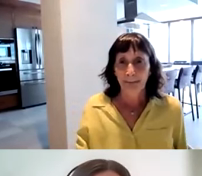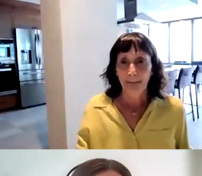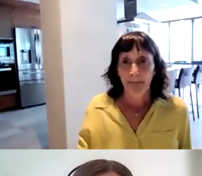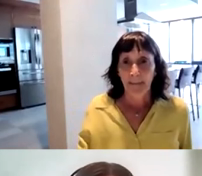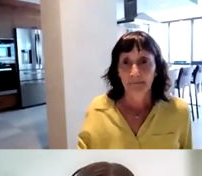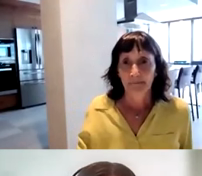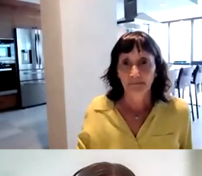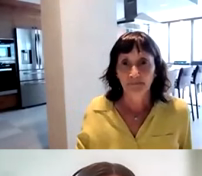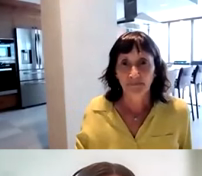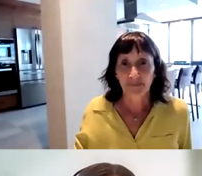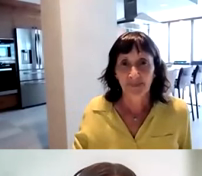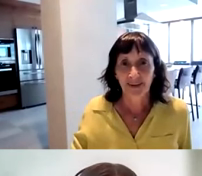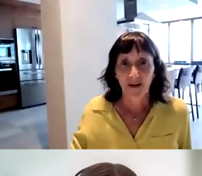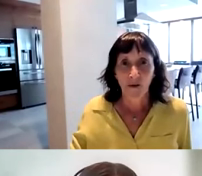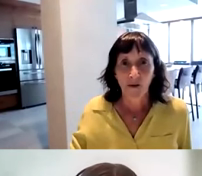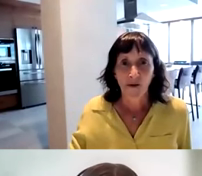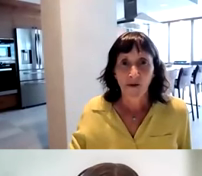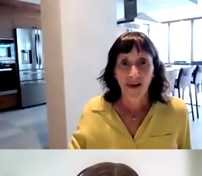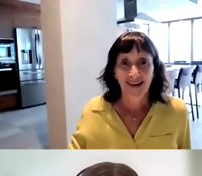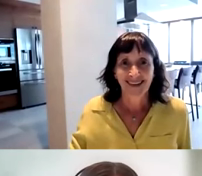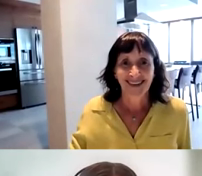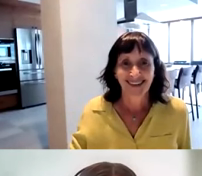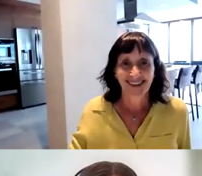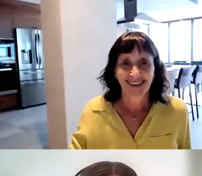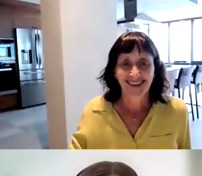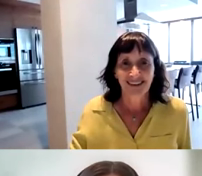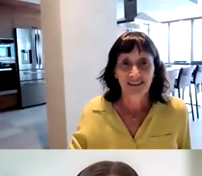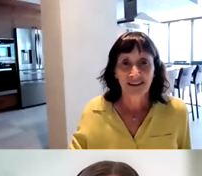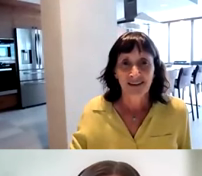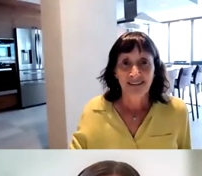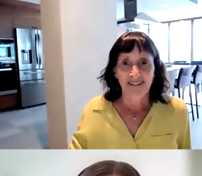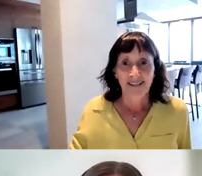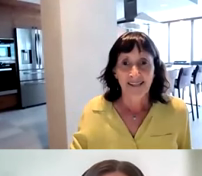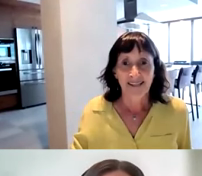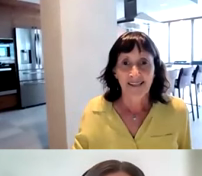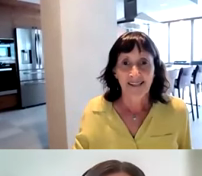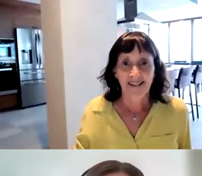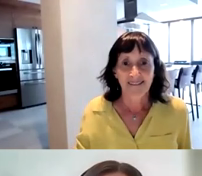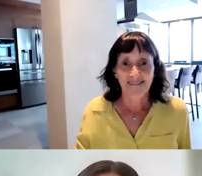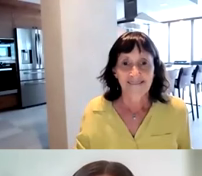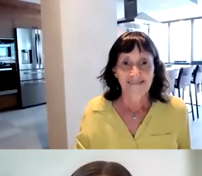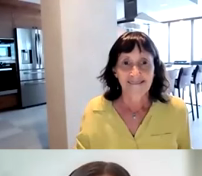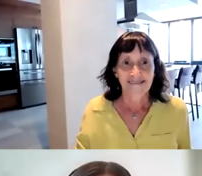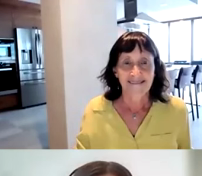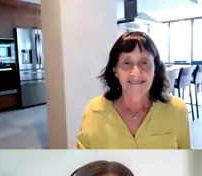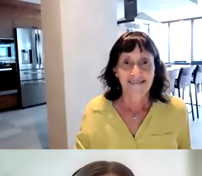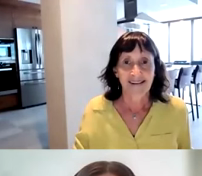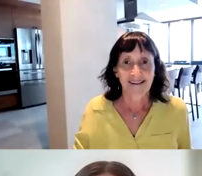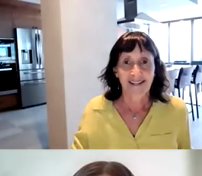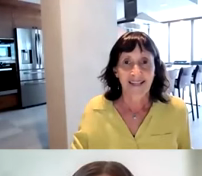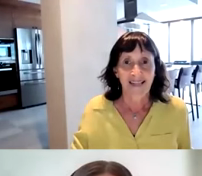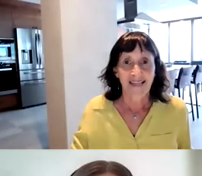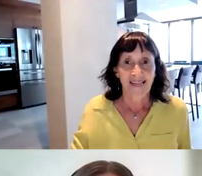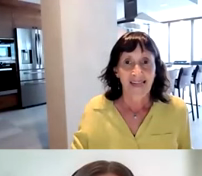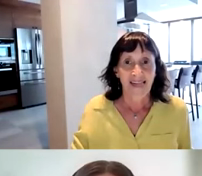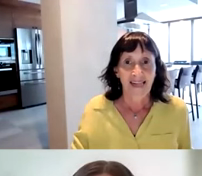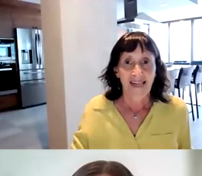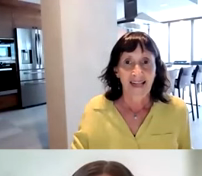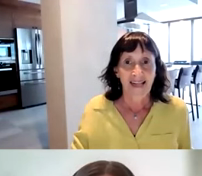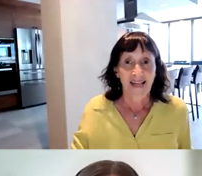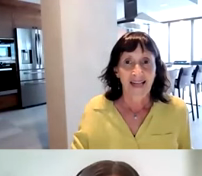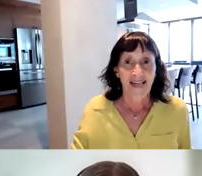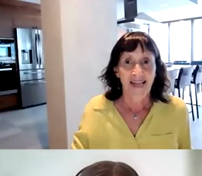Excellent. Thank you so much, Laurel. I really enjoyed hearing kind of how the the practical side and those tips and how they